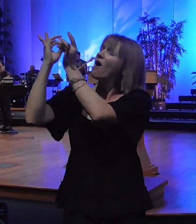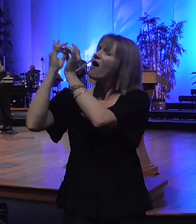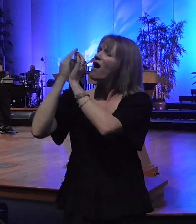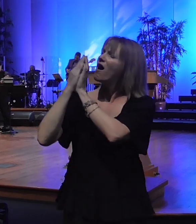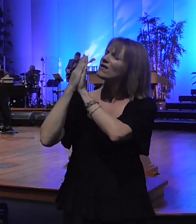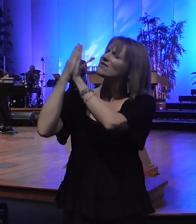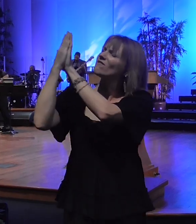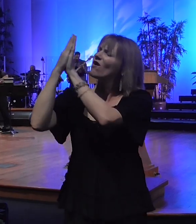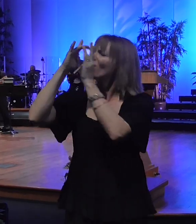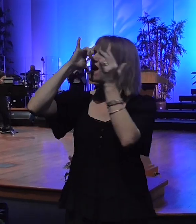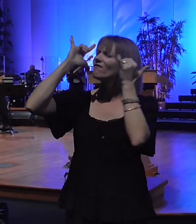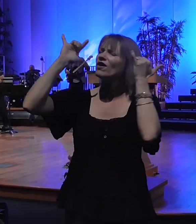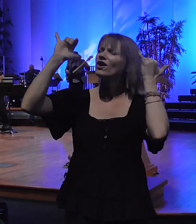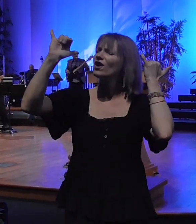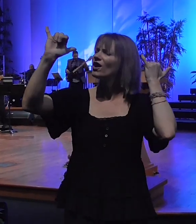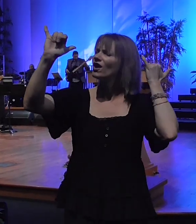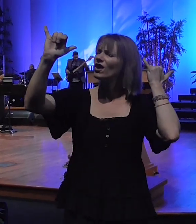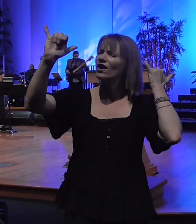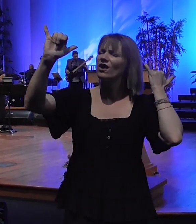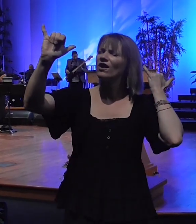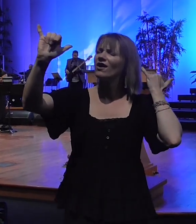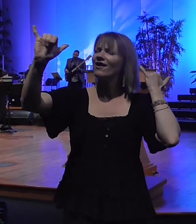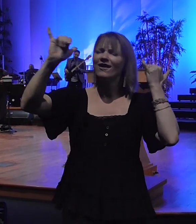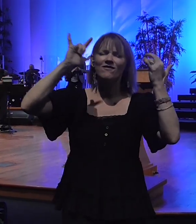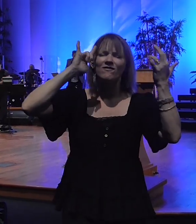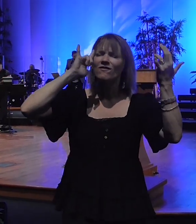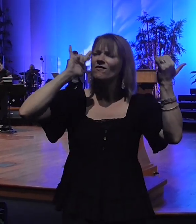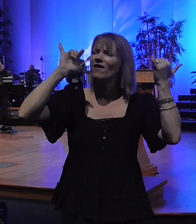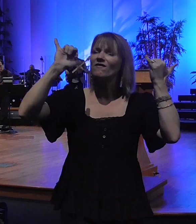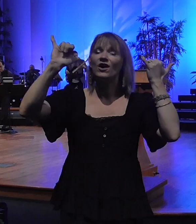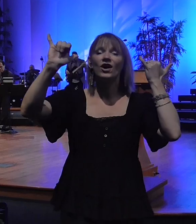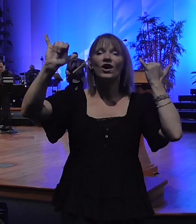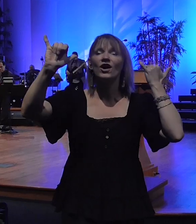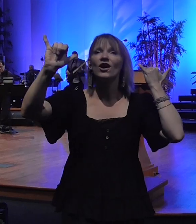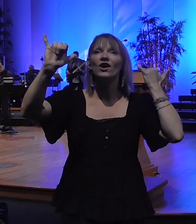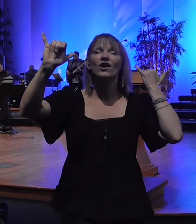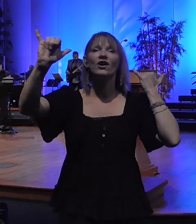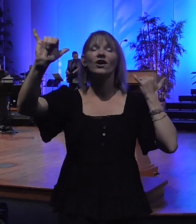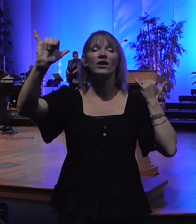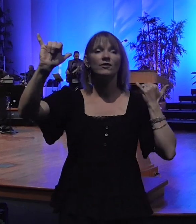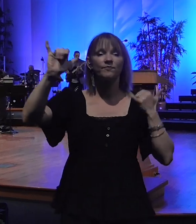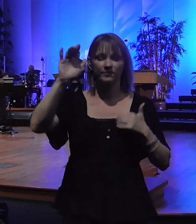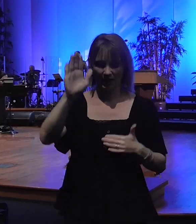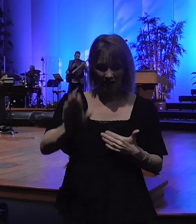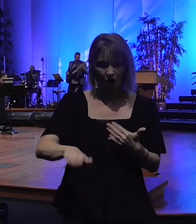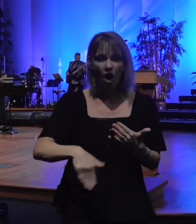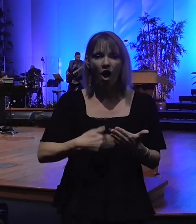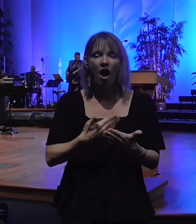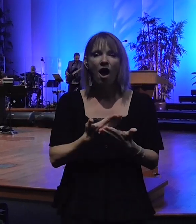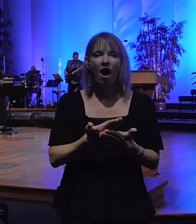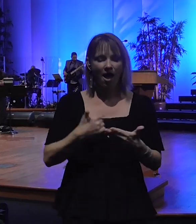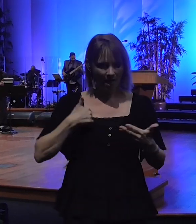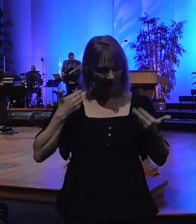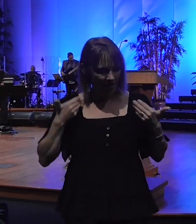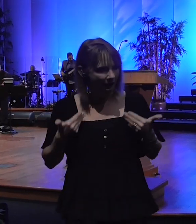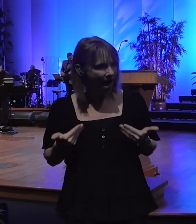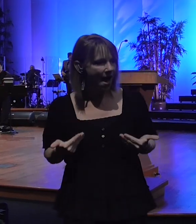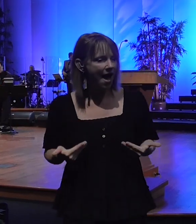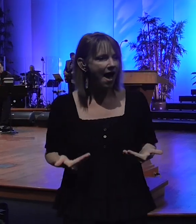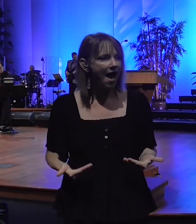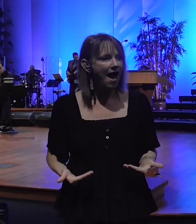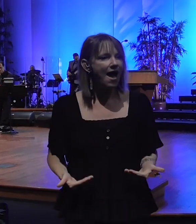yours forever and ever. Take all I